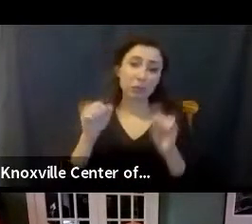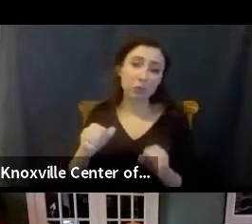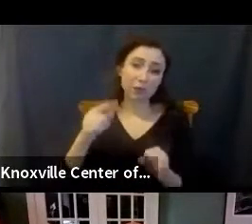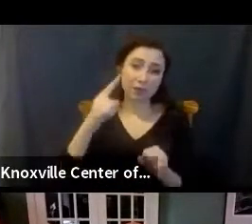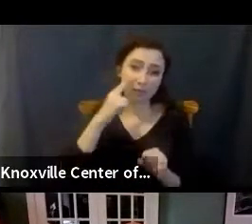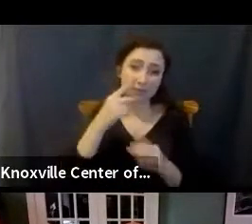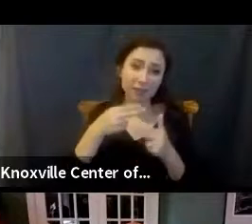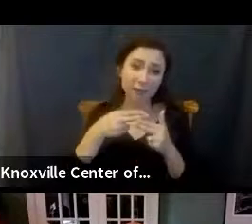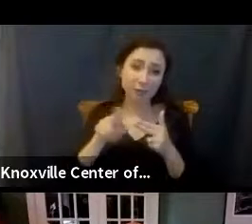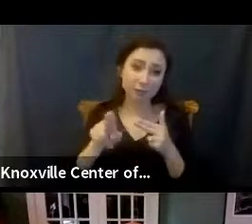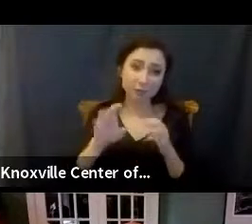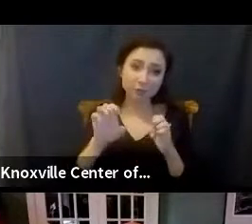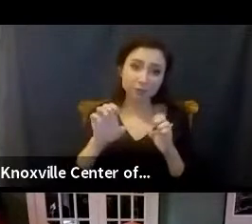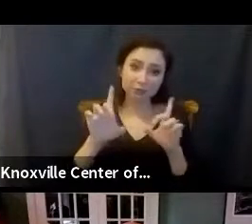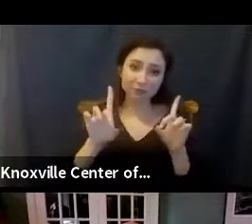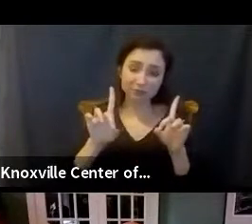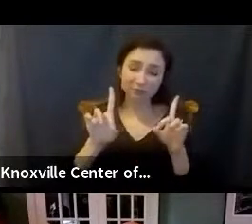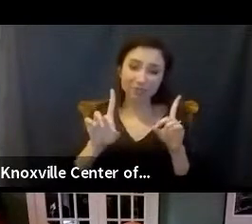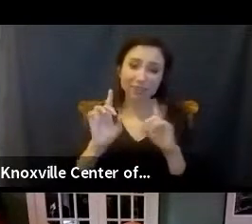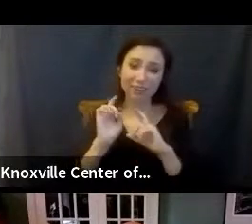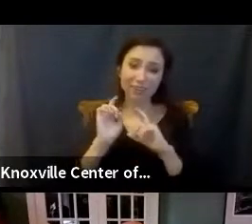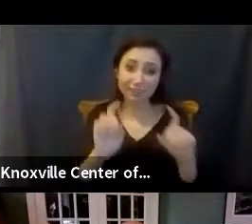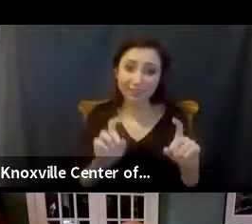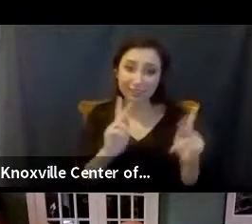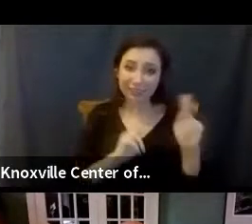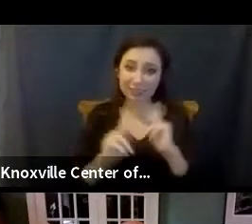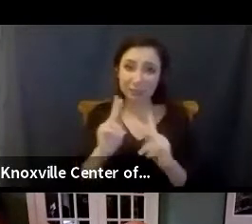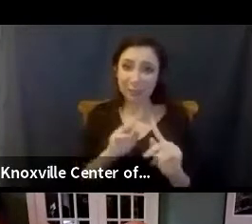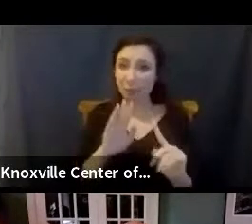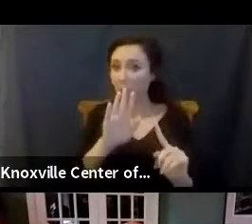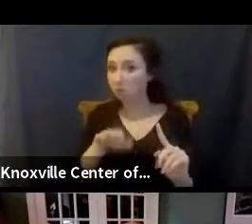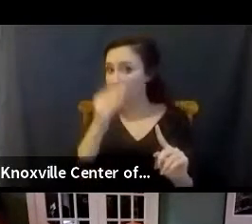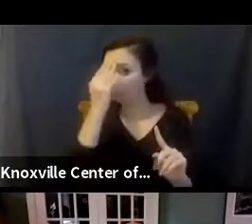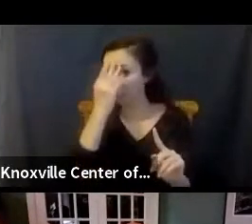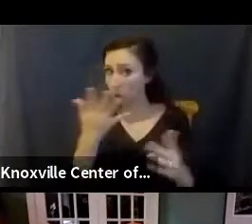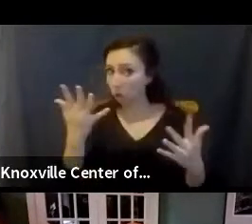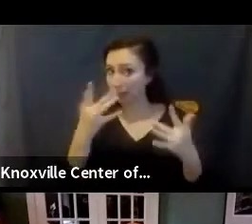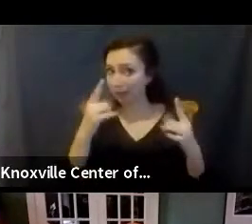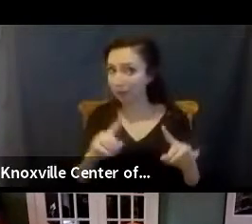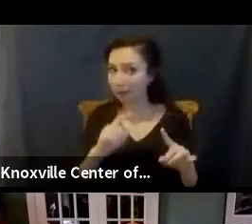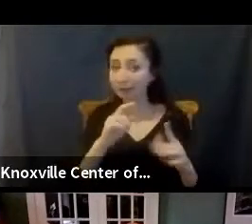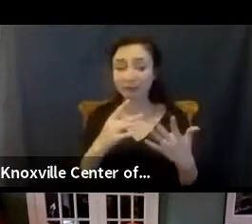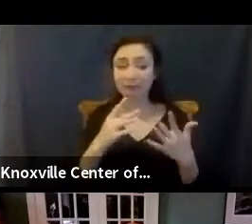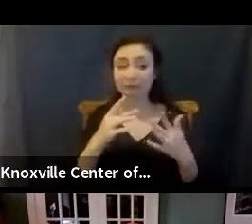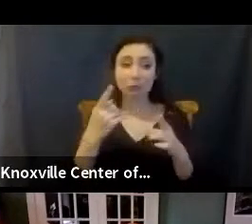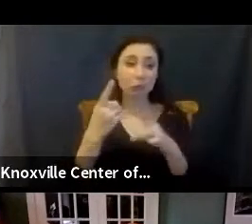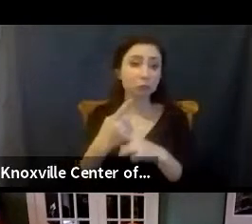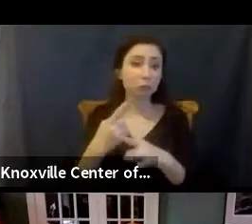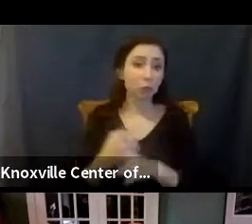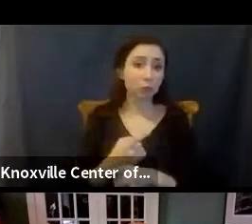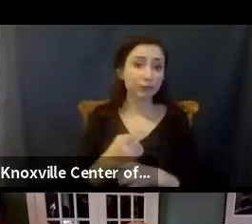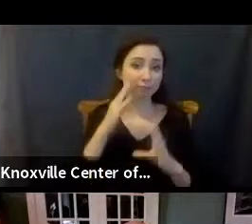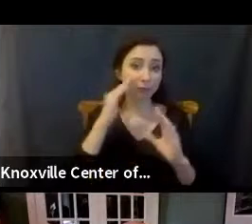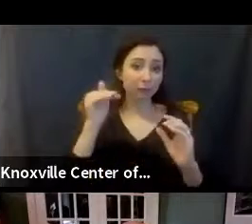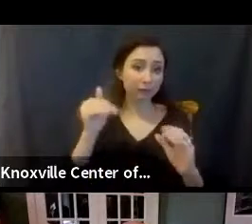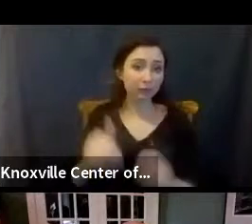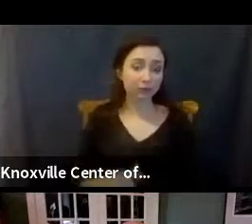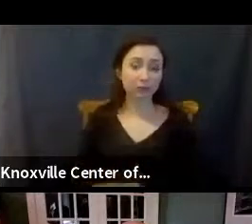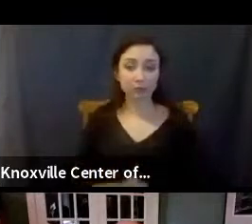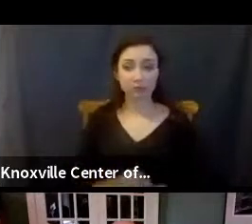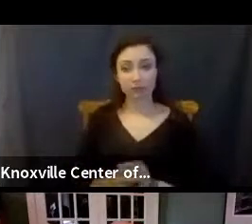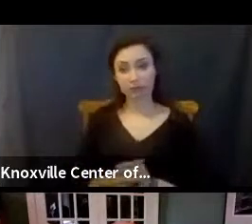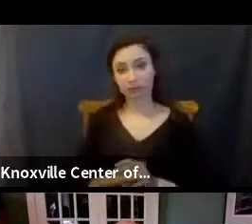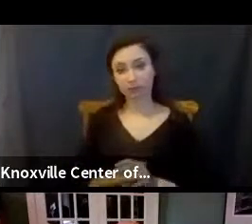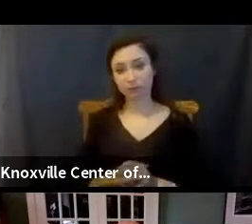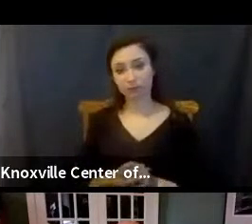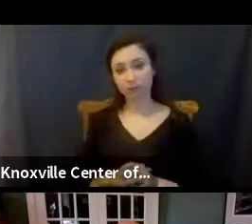short-term education, giving these folks a heads up is not unreasonable expectation.